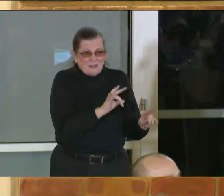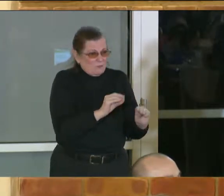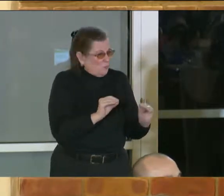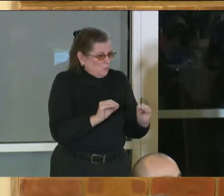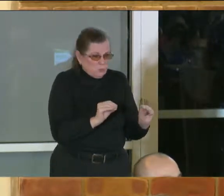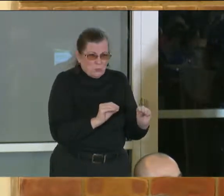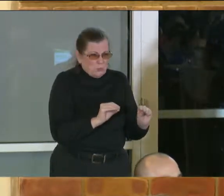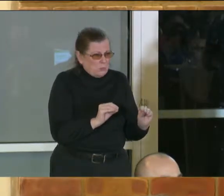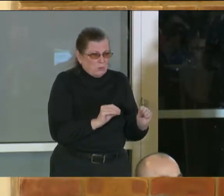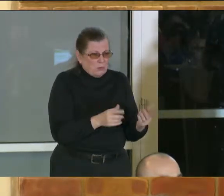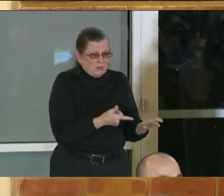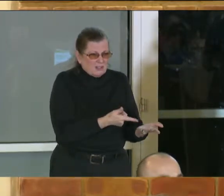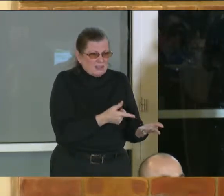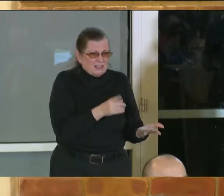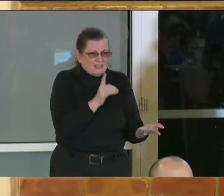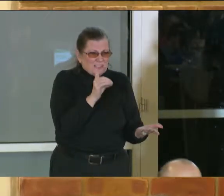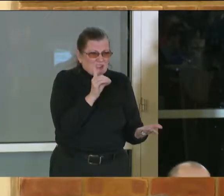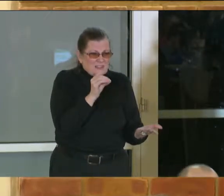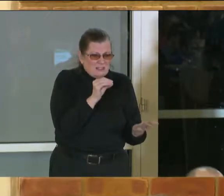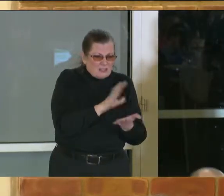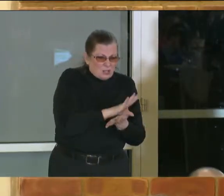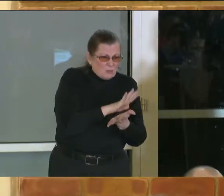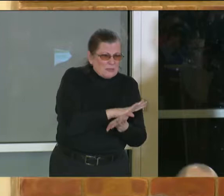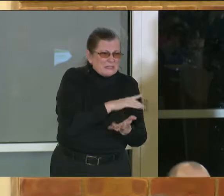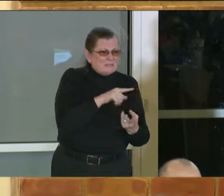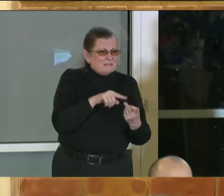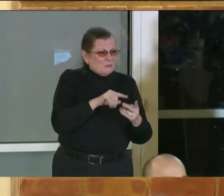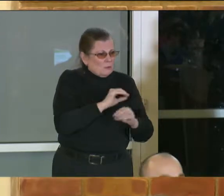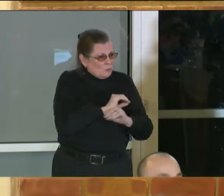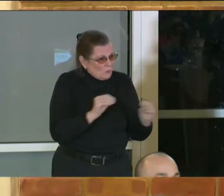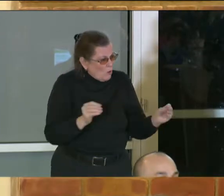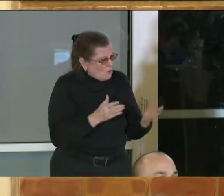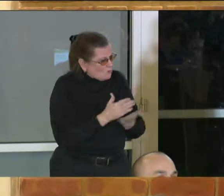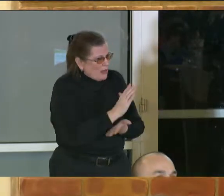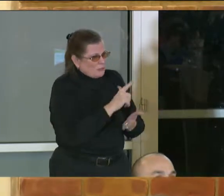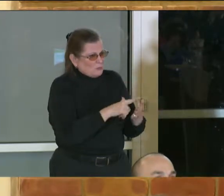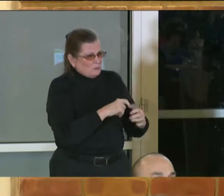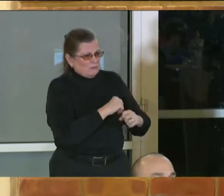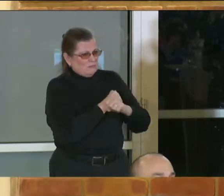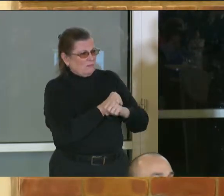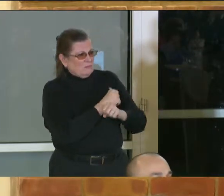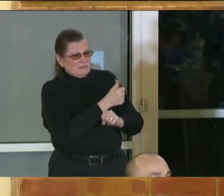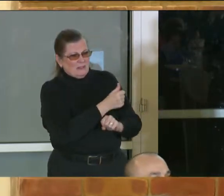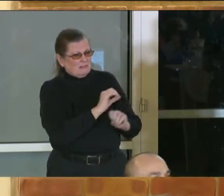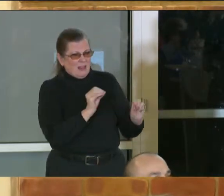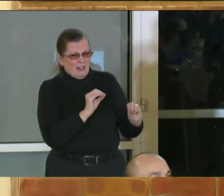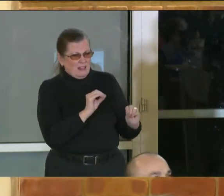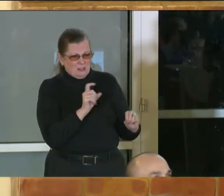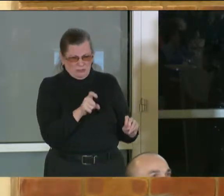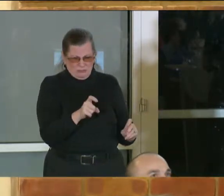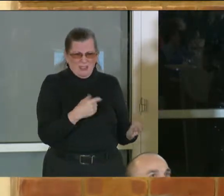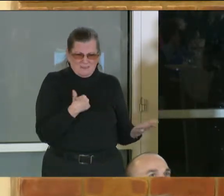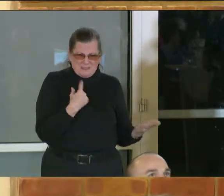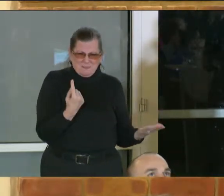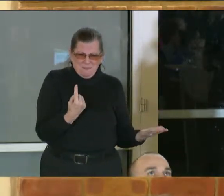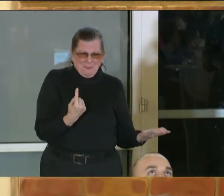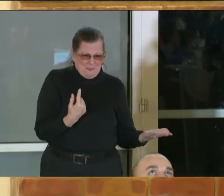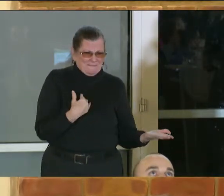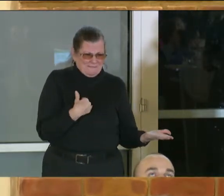same legal rights as any other Americans that pay taxes. The other priority that